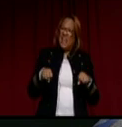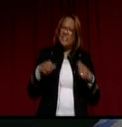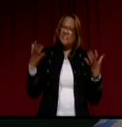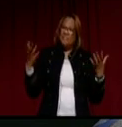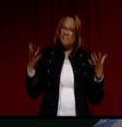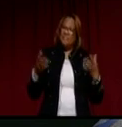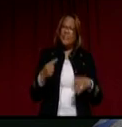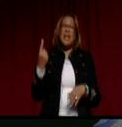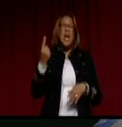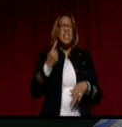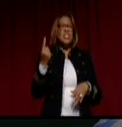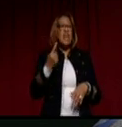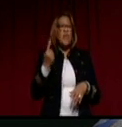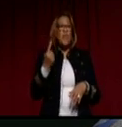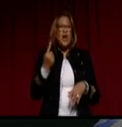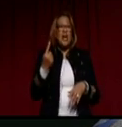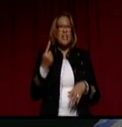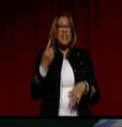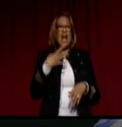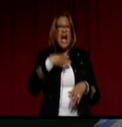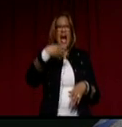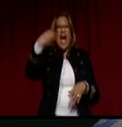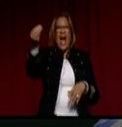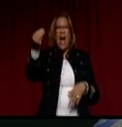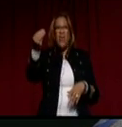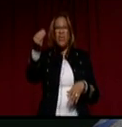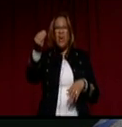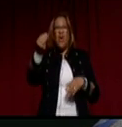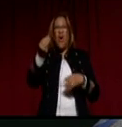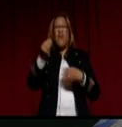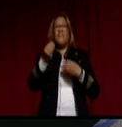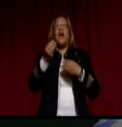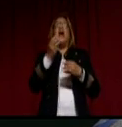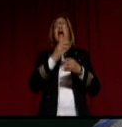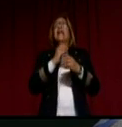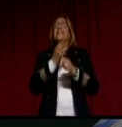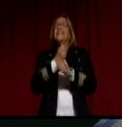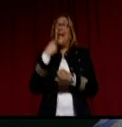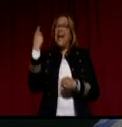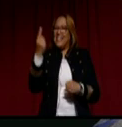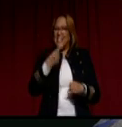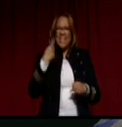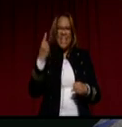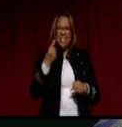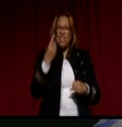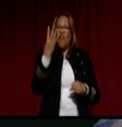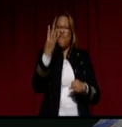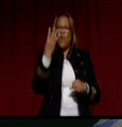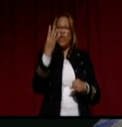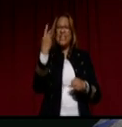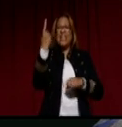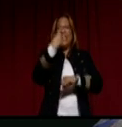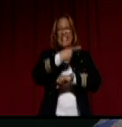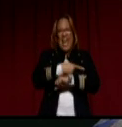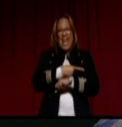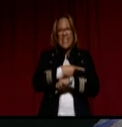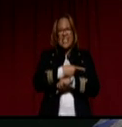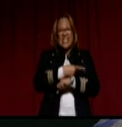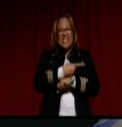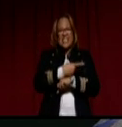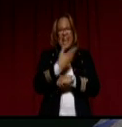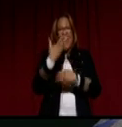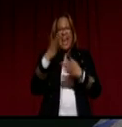Can someone be out of quarantine 14 days after they start showing symptoms, or 14